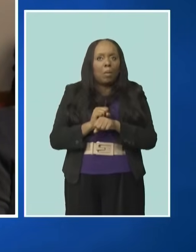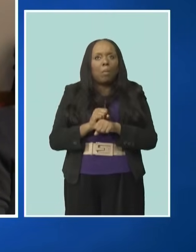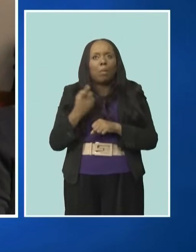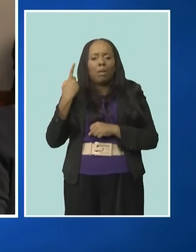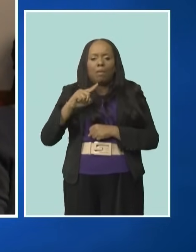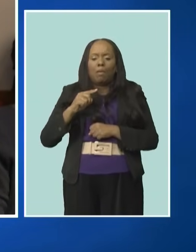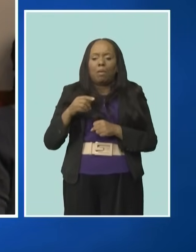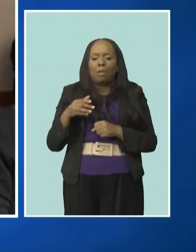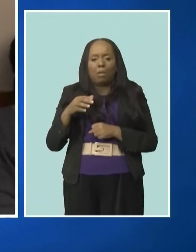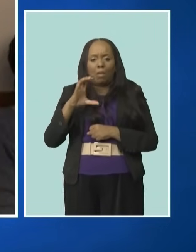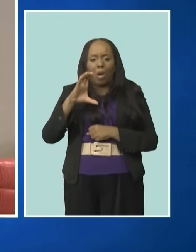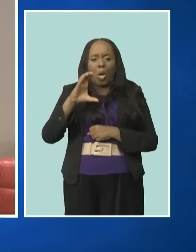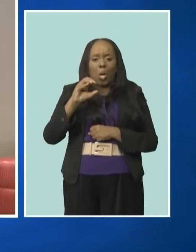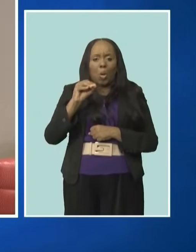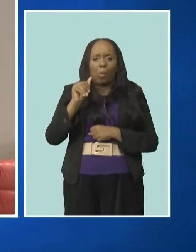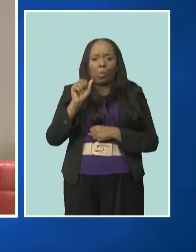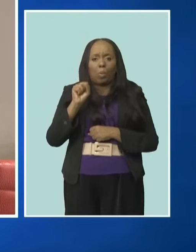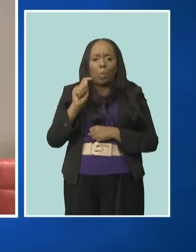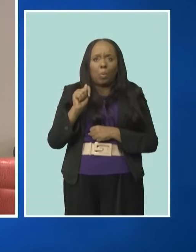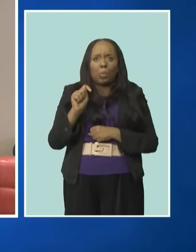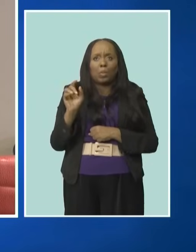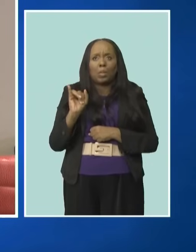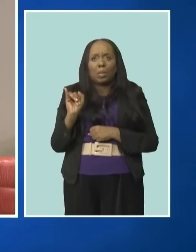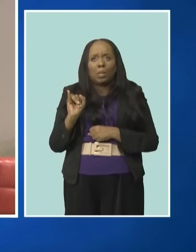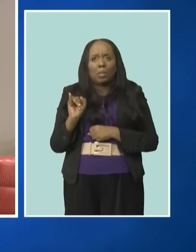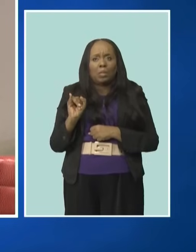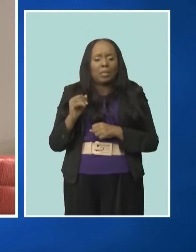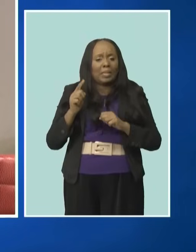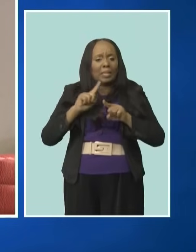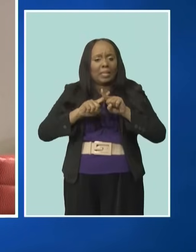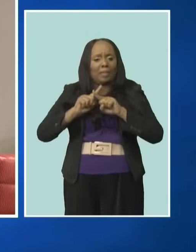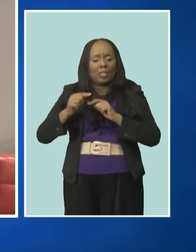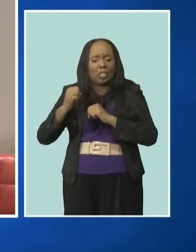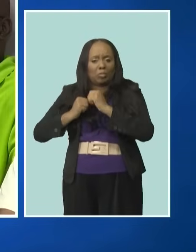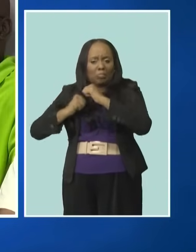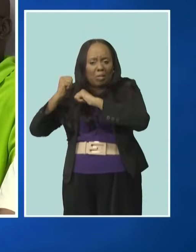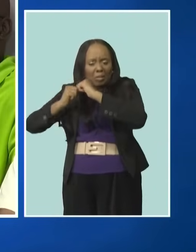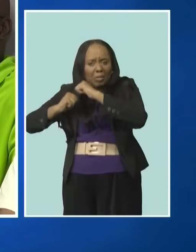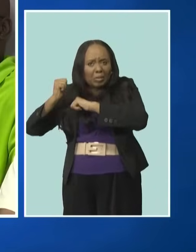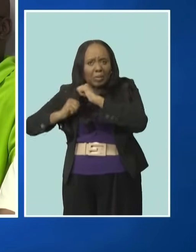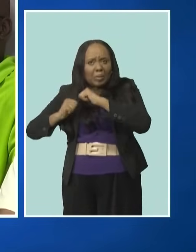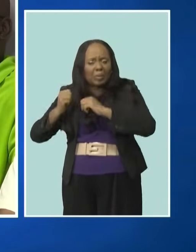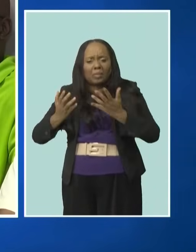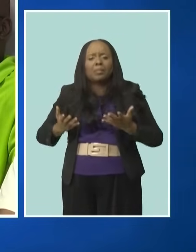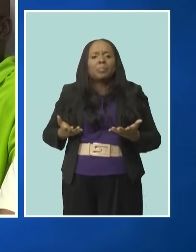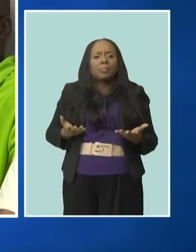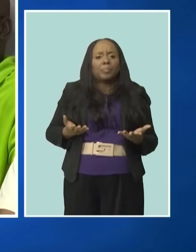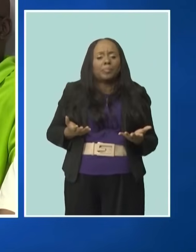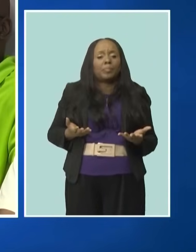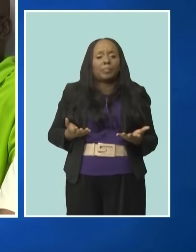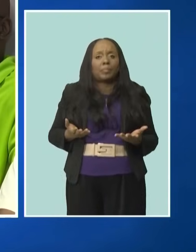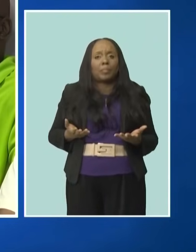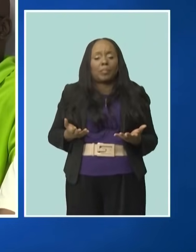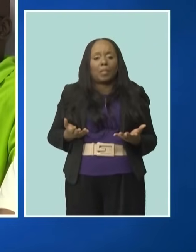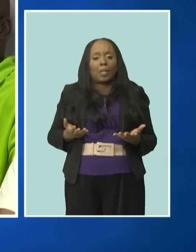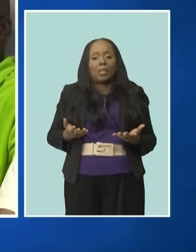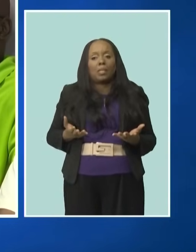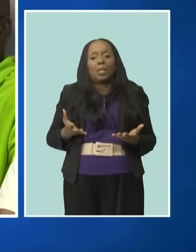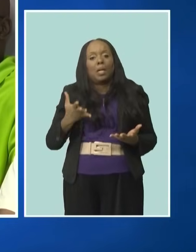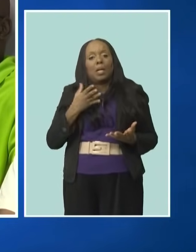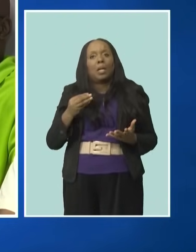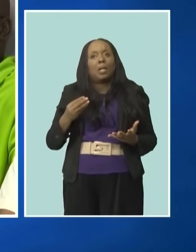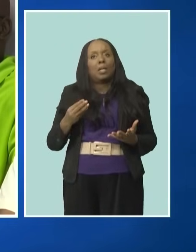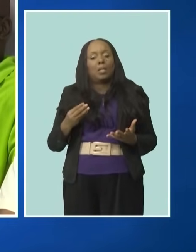work, sand, nourishment, coastal structures and the like. And then an extension of the existing Richard